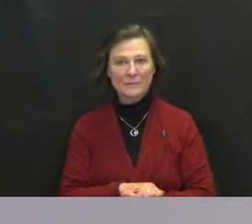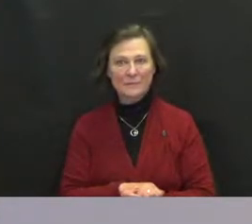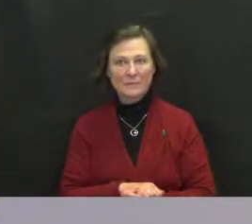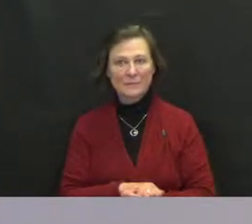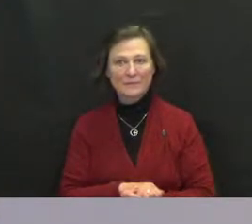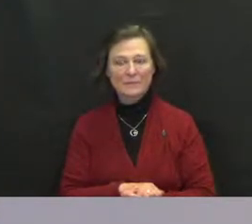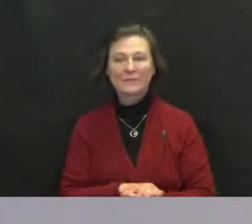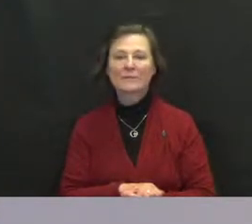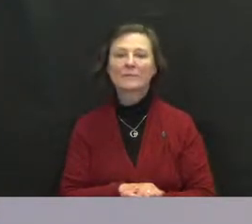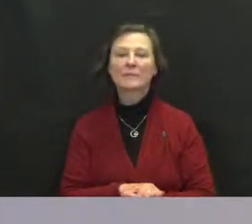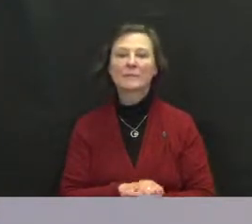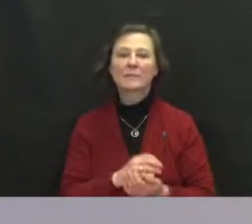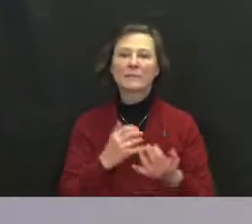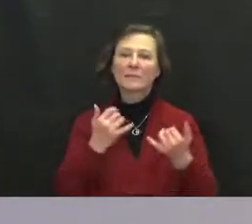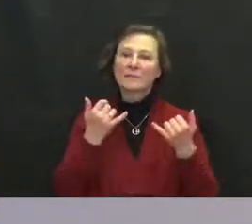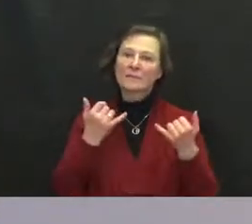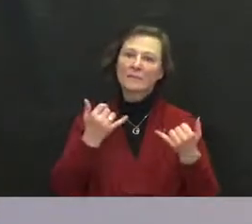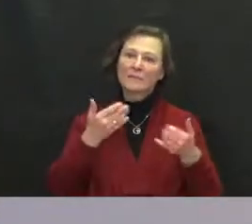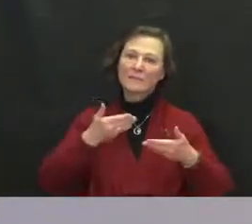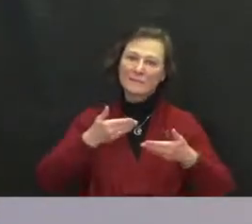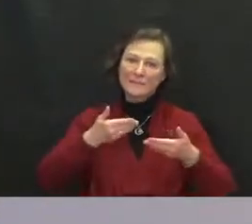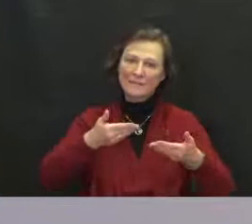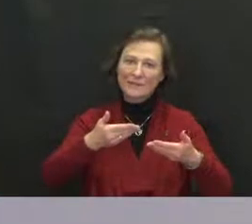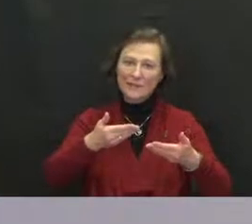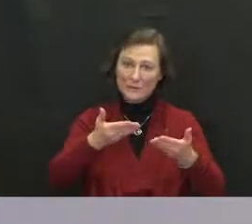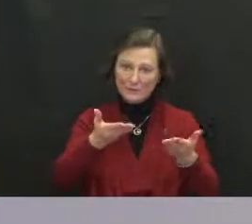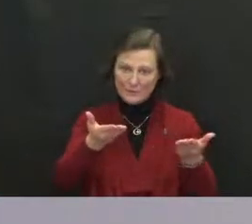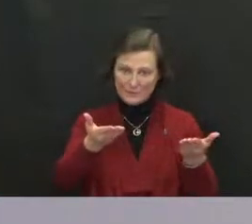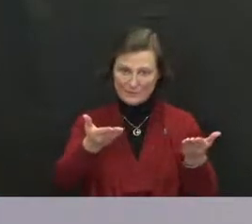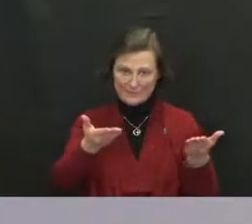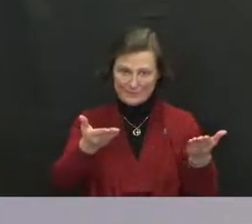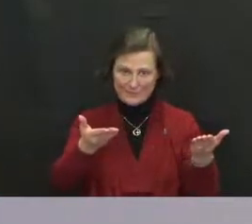I'd like to invite you now to